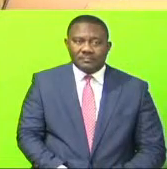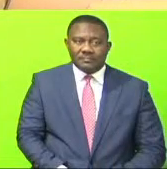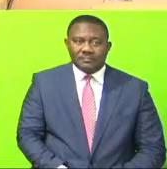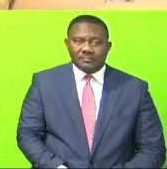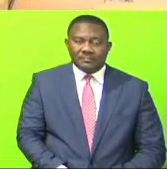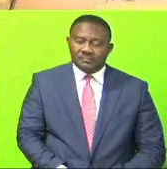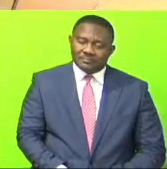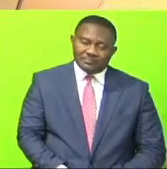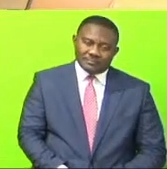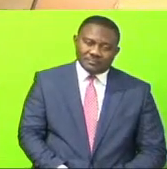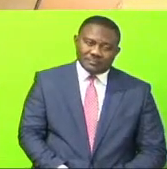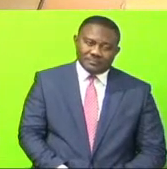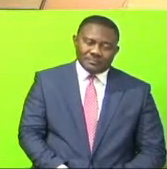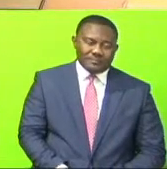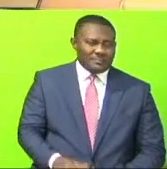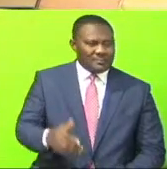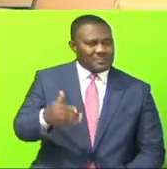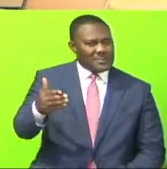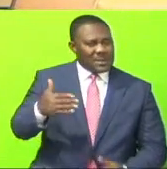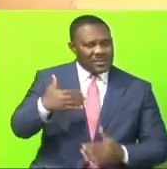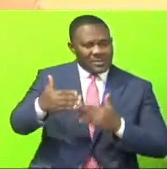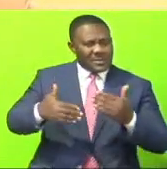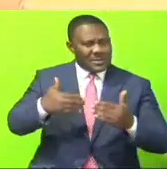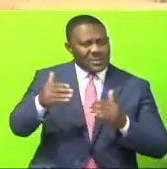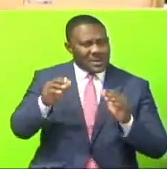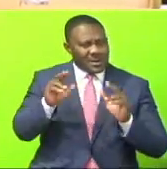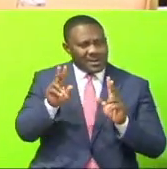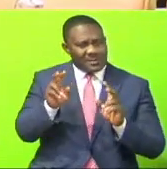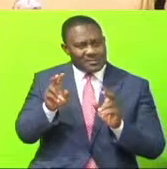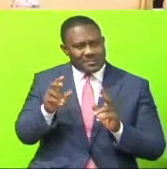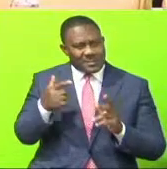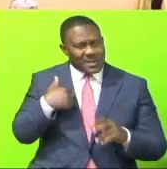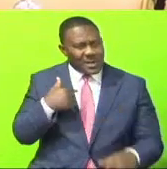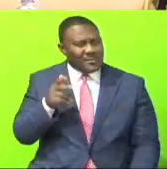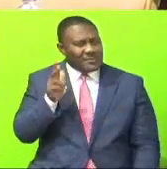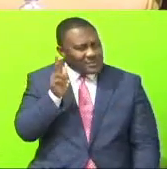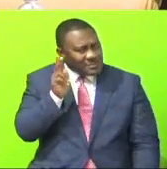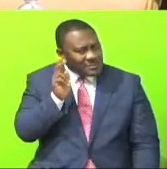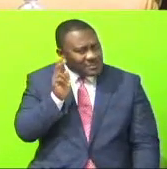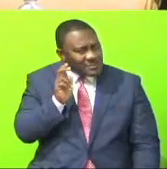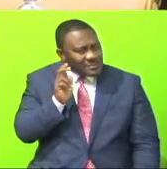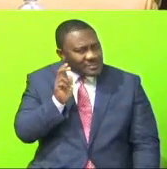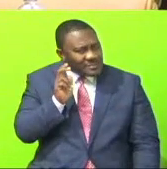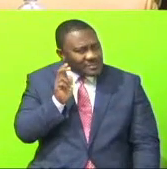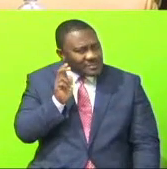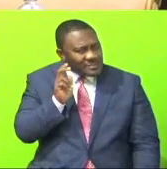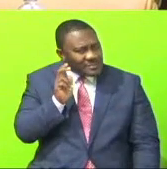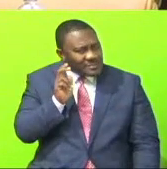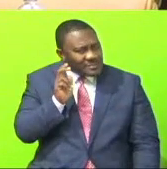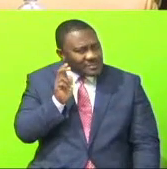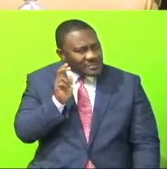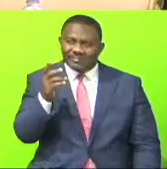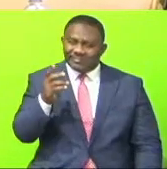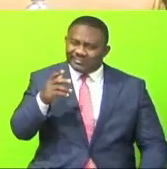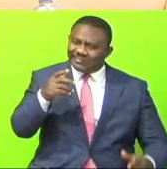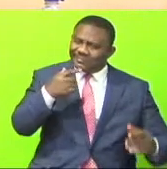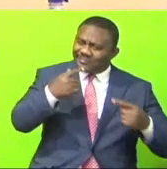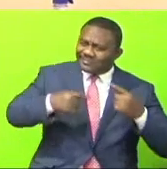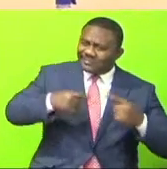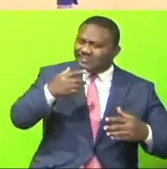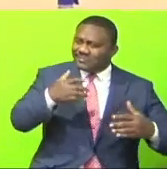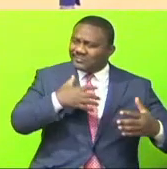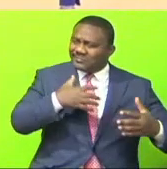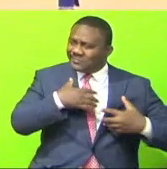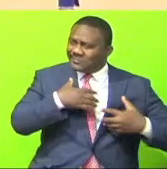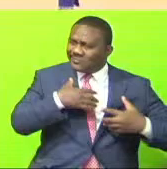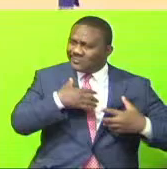raising procedural issues. I have listened to my brothers from the other side on the procedural issue,